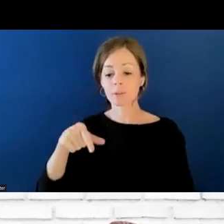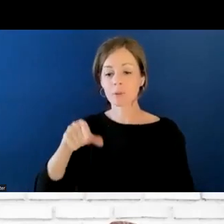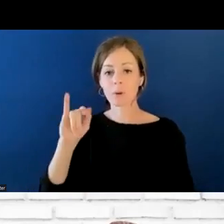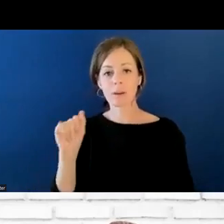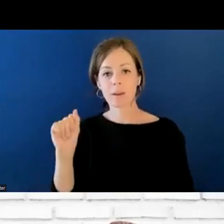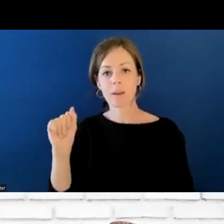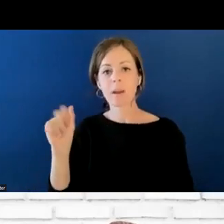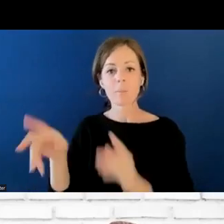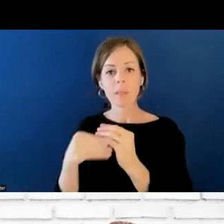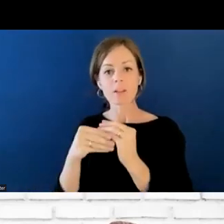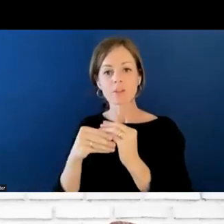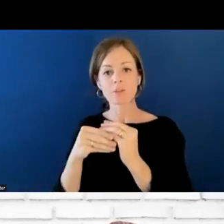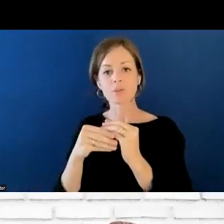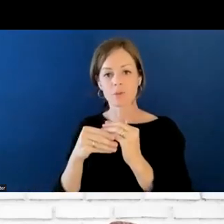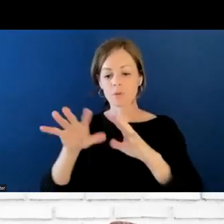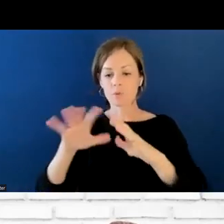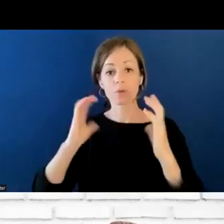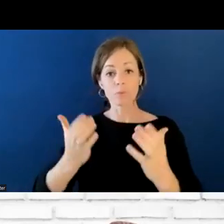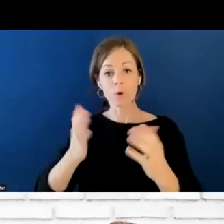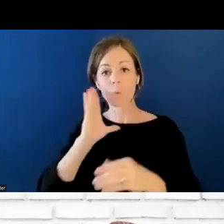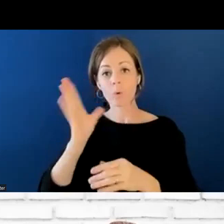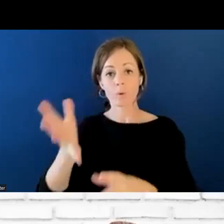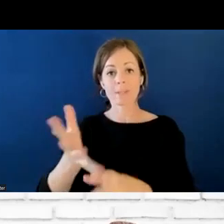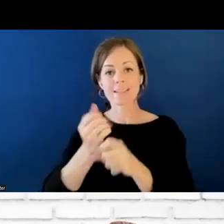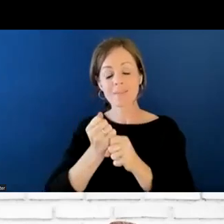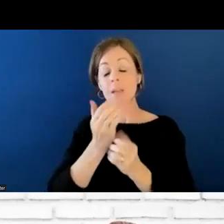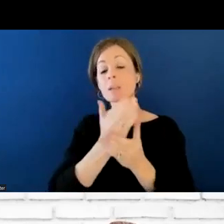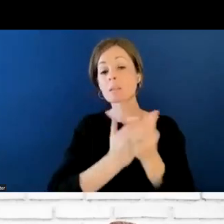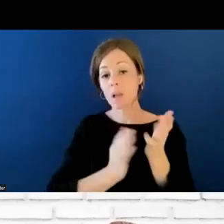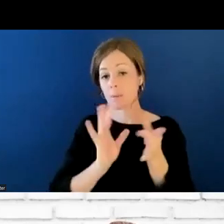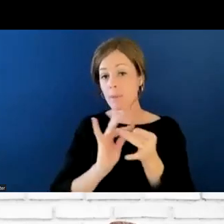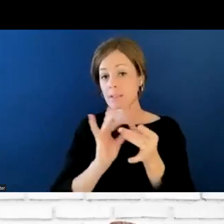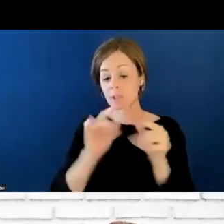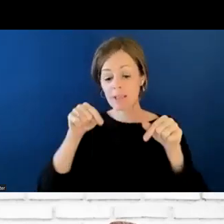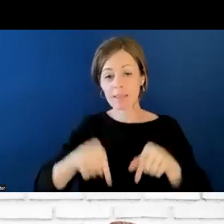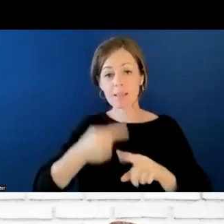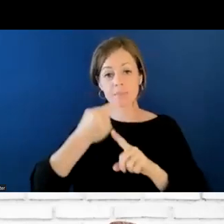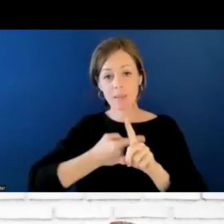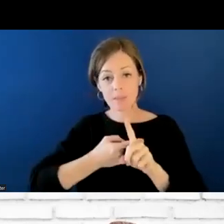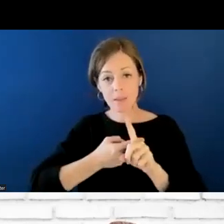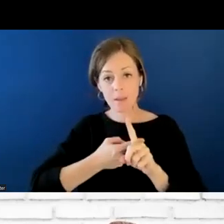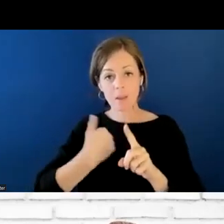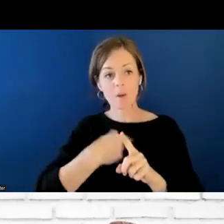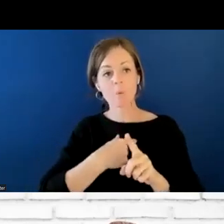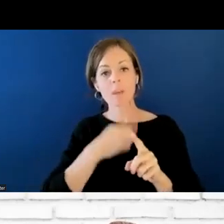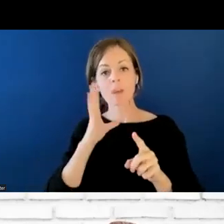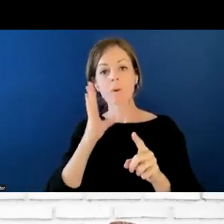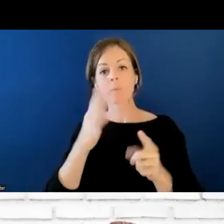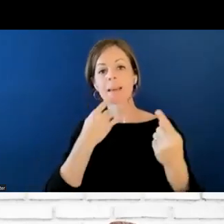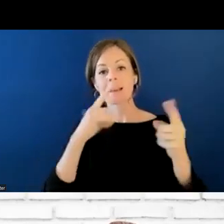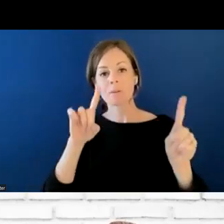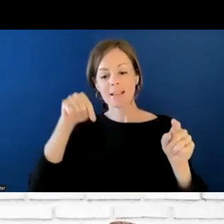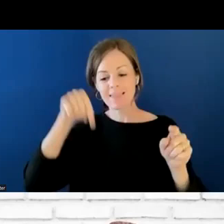audience will be receiving some messaging this month. And we are announcing that this